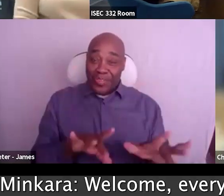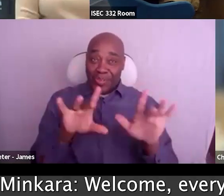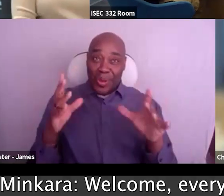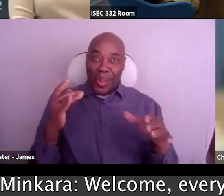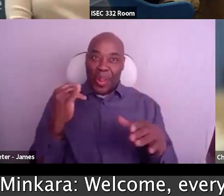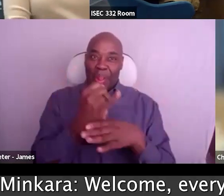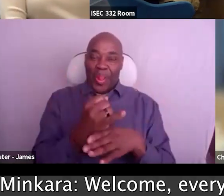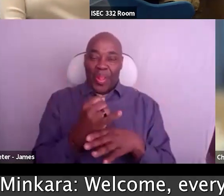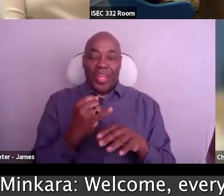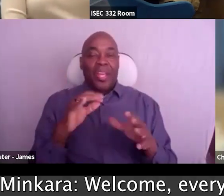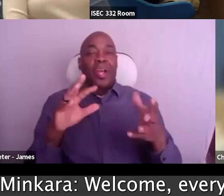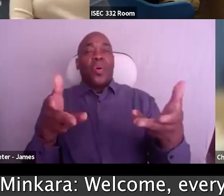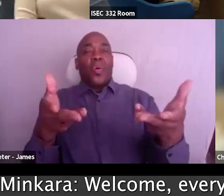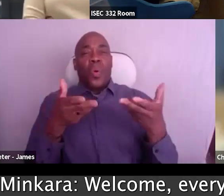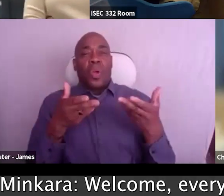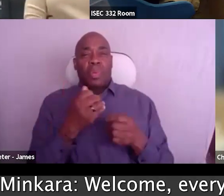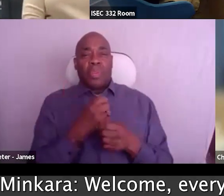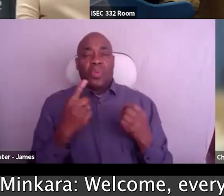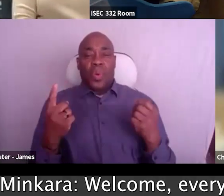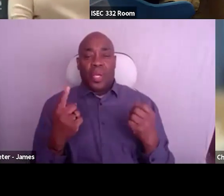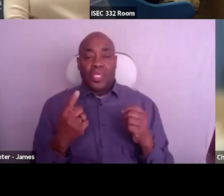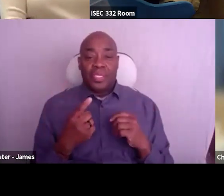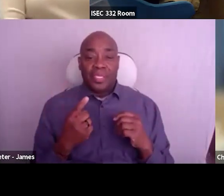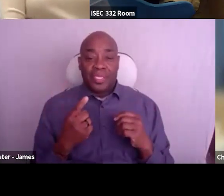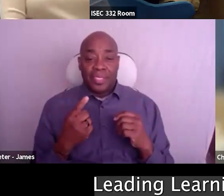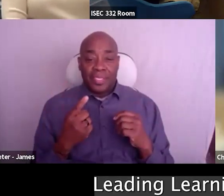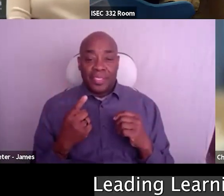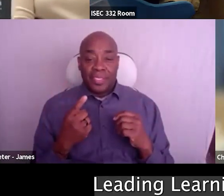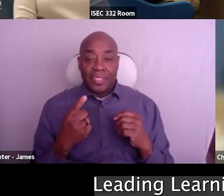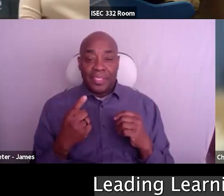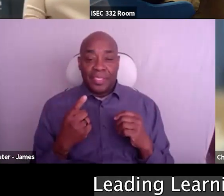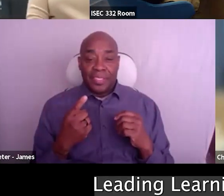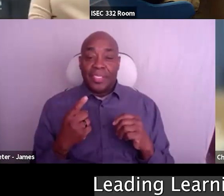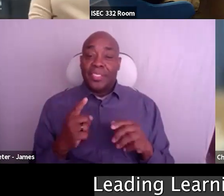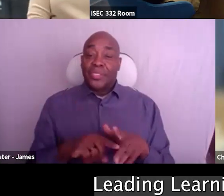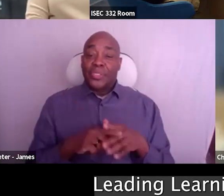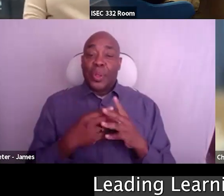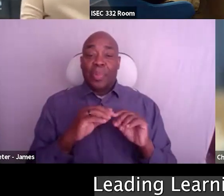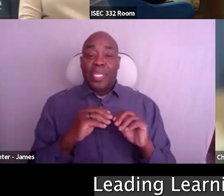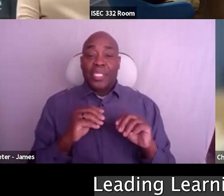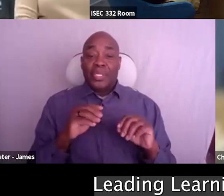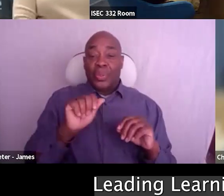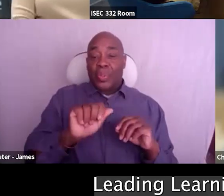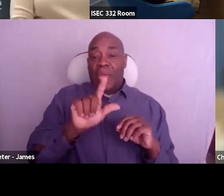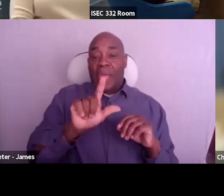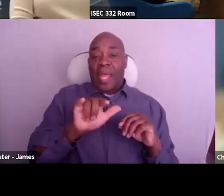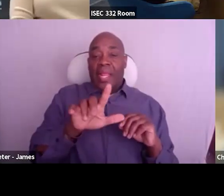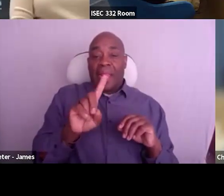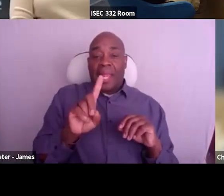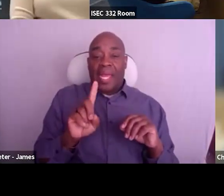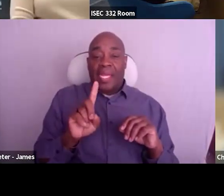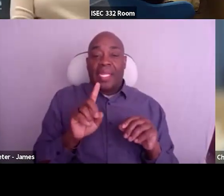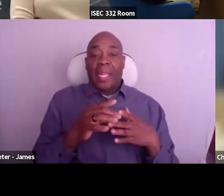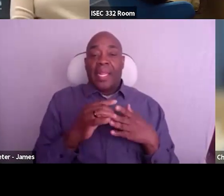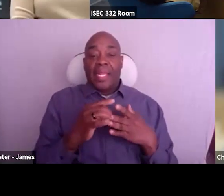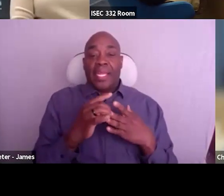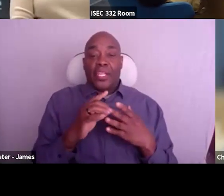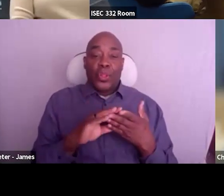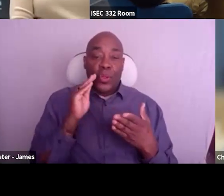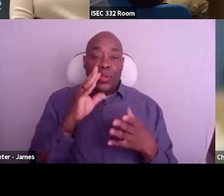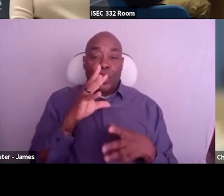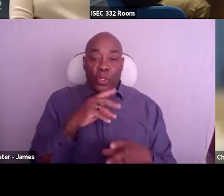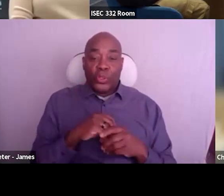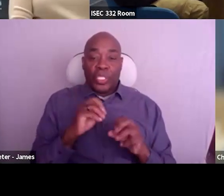Welcome everybody and welcome for the kickoff meeting to Allied. That's Allies Leading Learning, Inclusion, Education of Disabilities. Thank you all for joining us